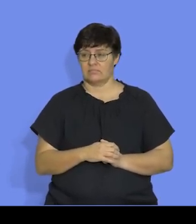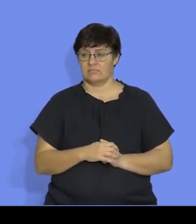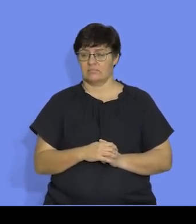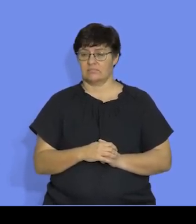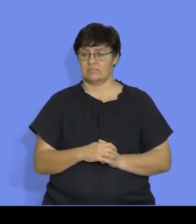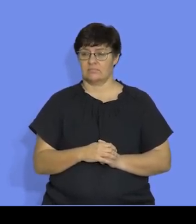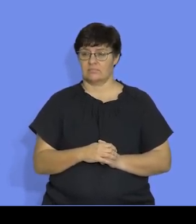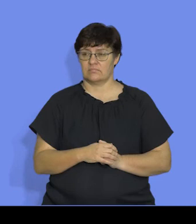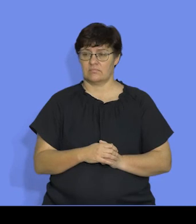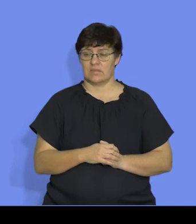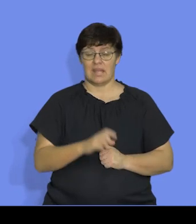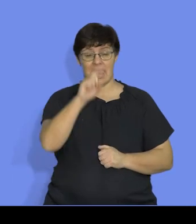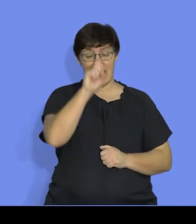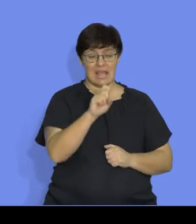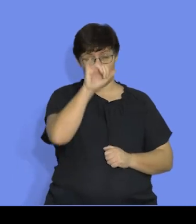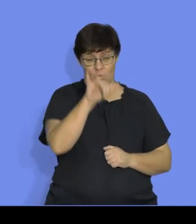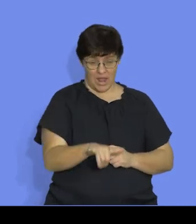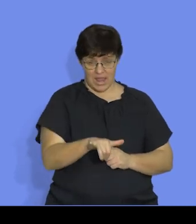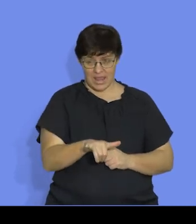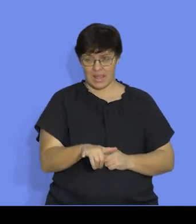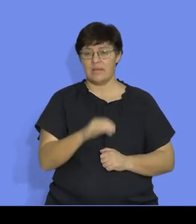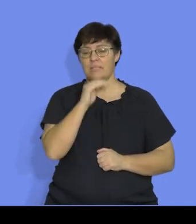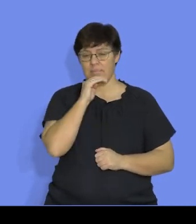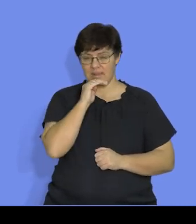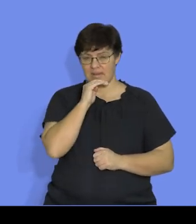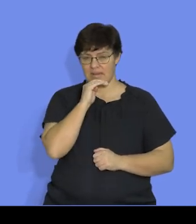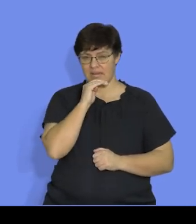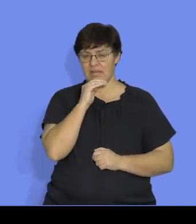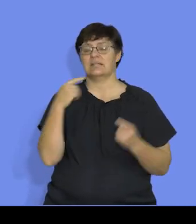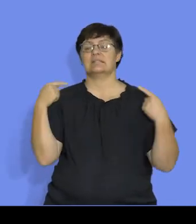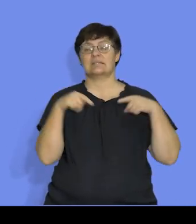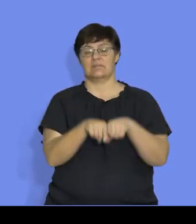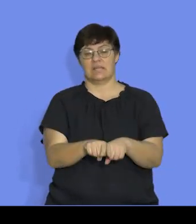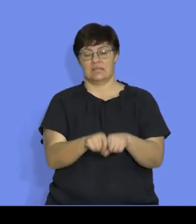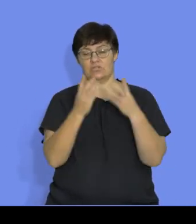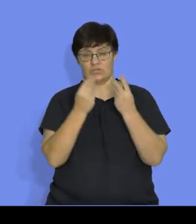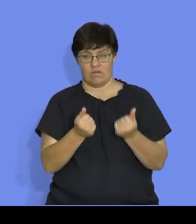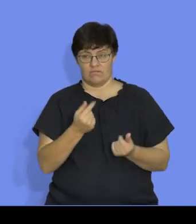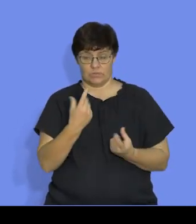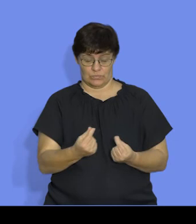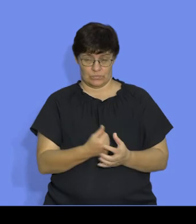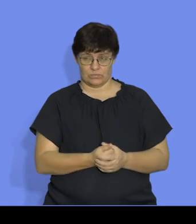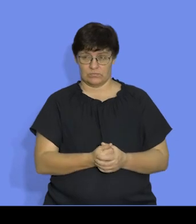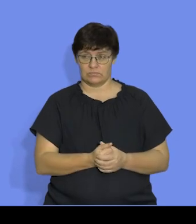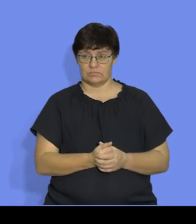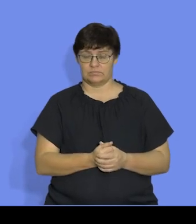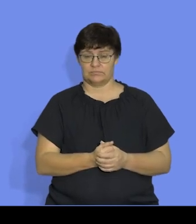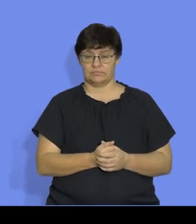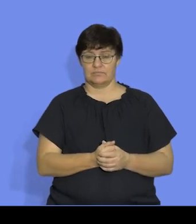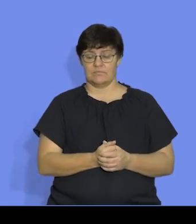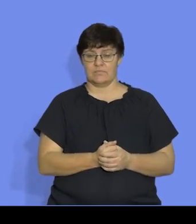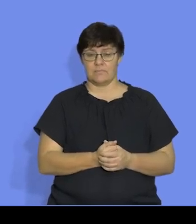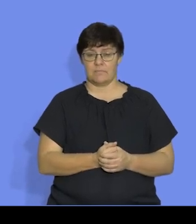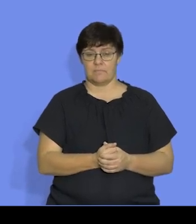And the fact that I have an X and a Y means that I'm going to be doing some simultaneous solving.